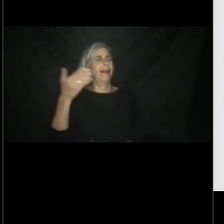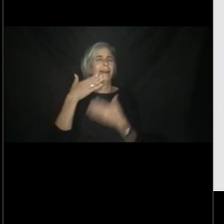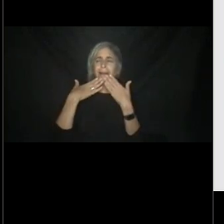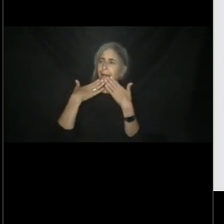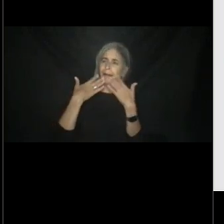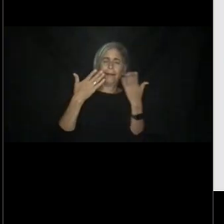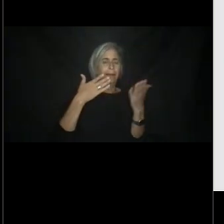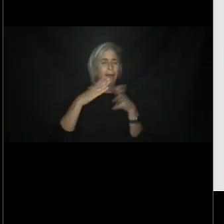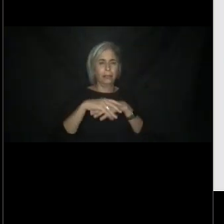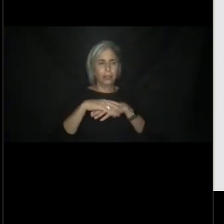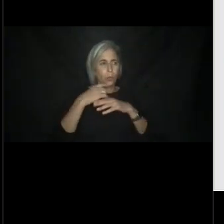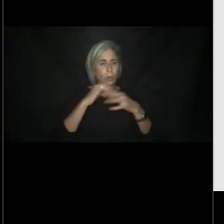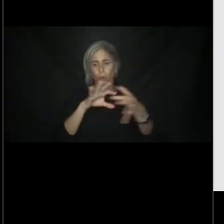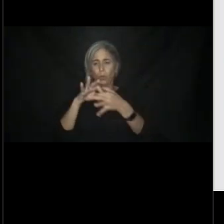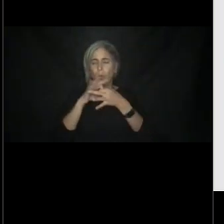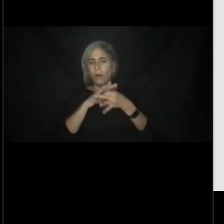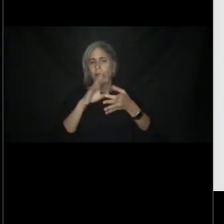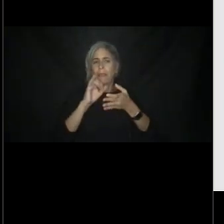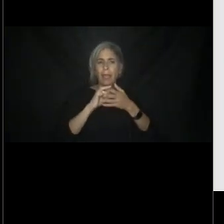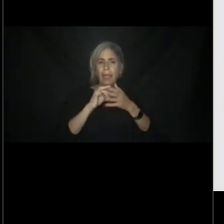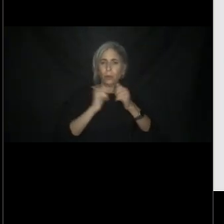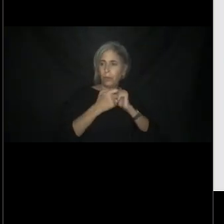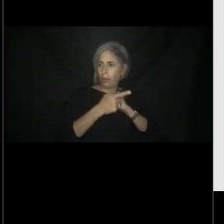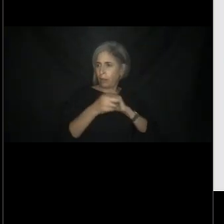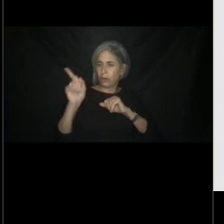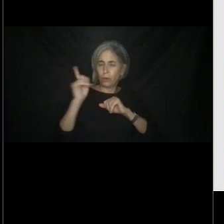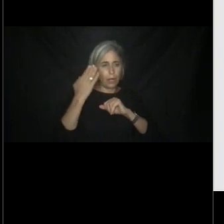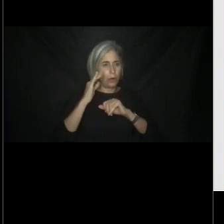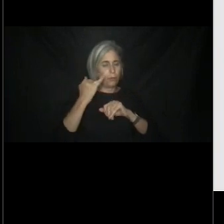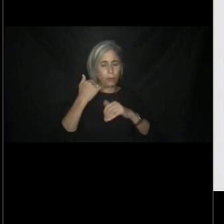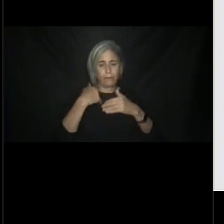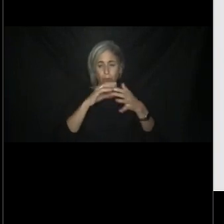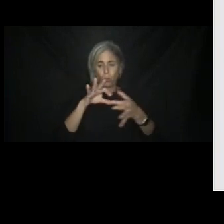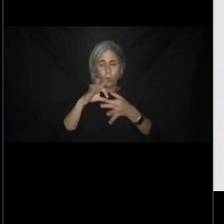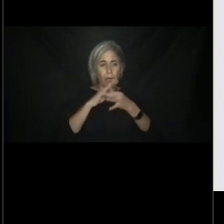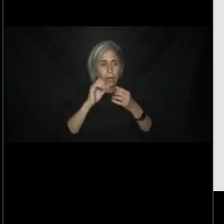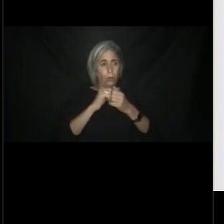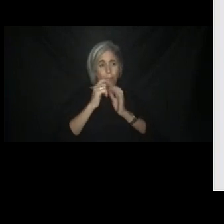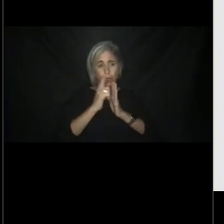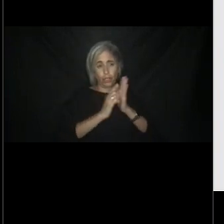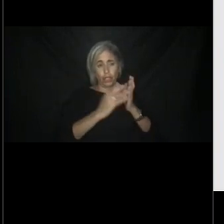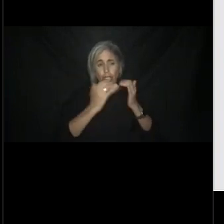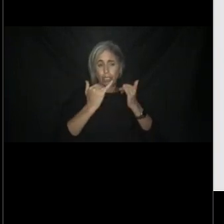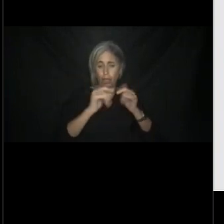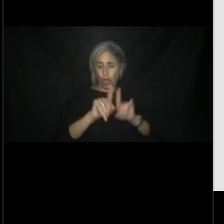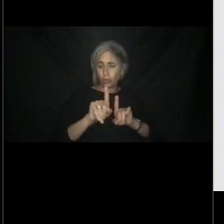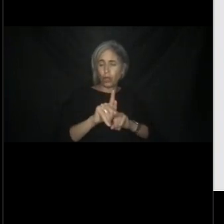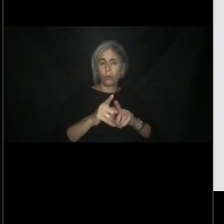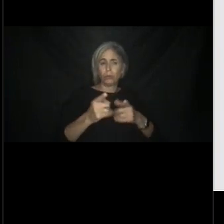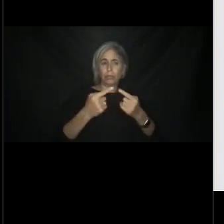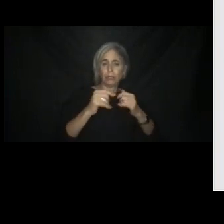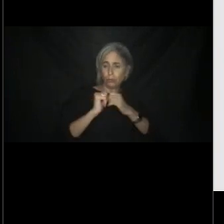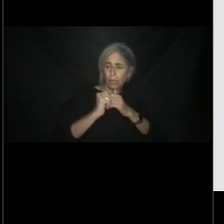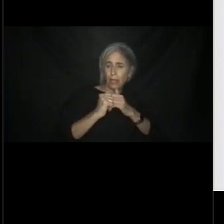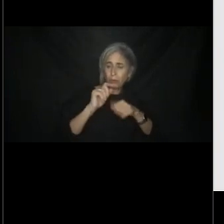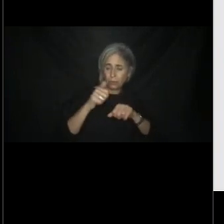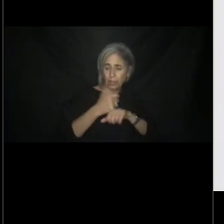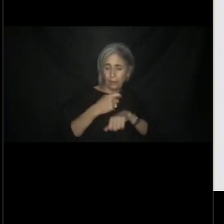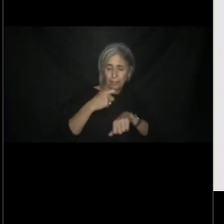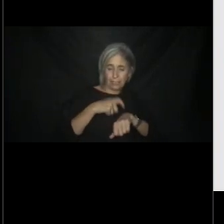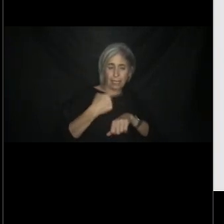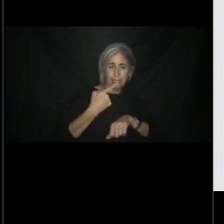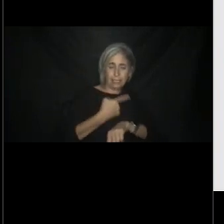Yeah, we'll coordinate that with you all. I don't know that we have to coordinate with the attorneys and whatnot and get together with you guys to set that date and time. Oh,